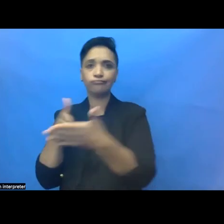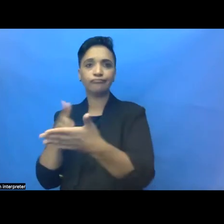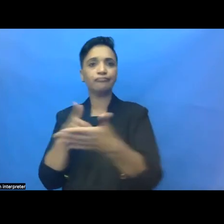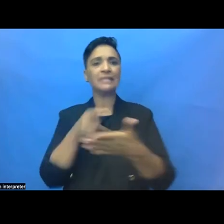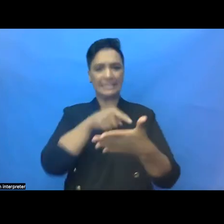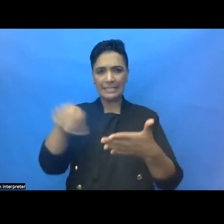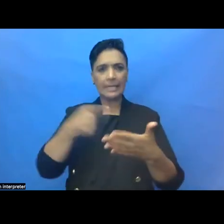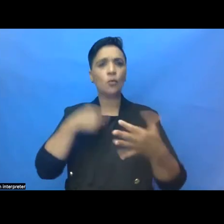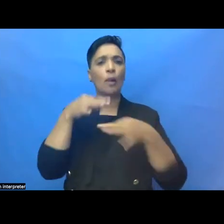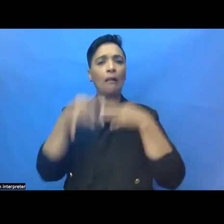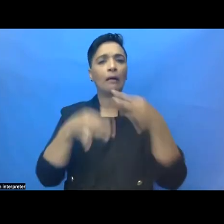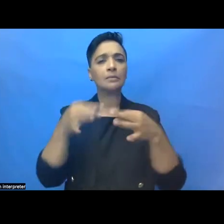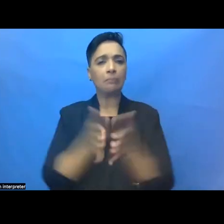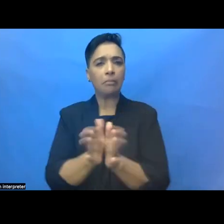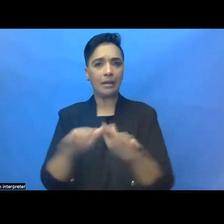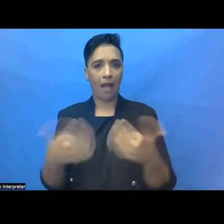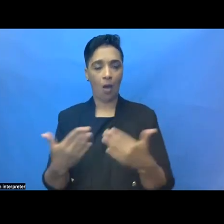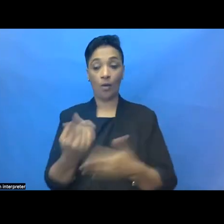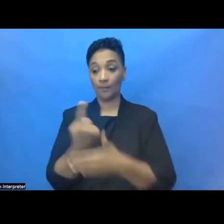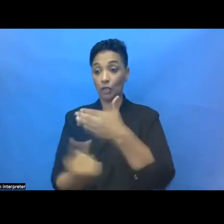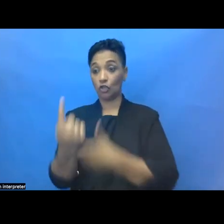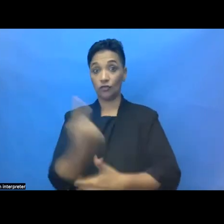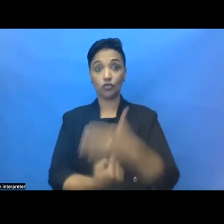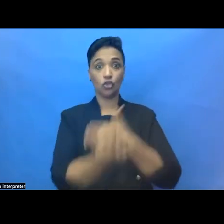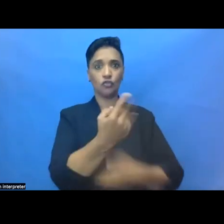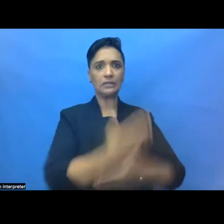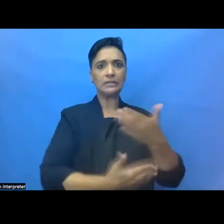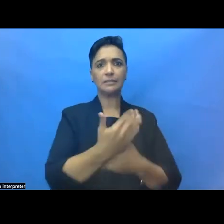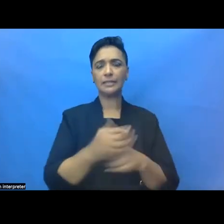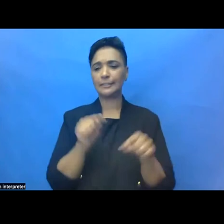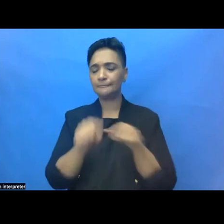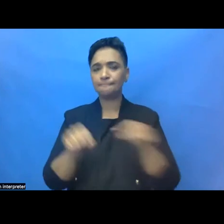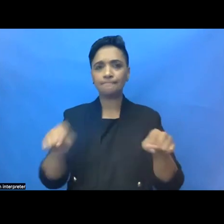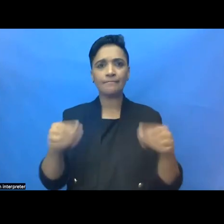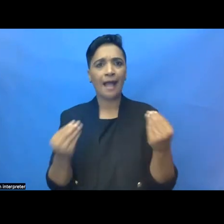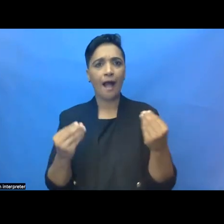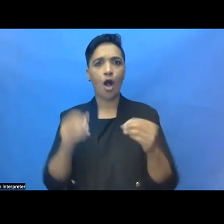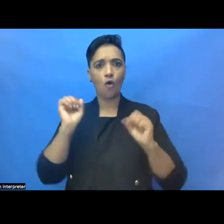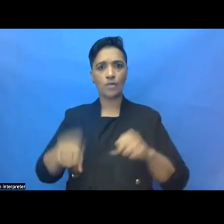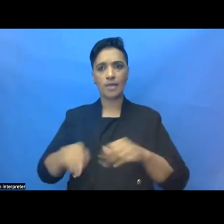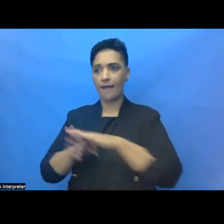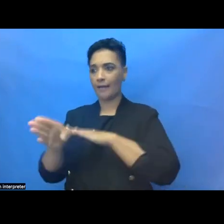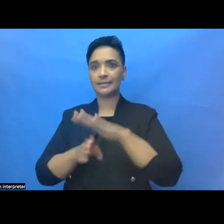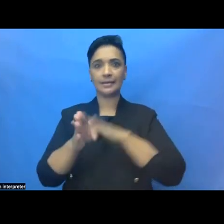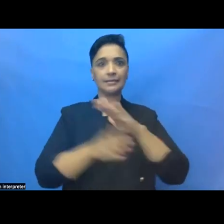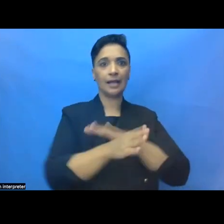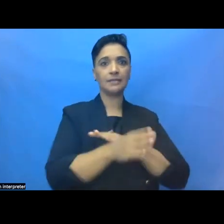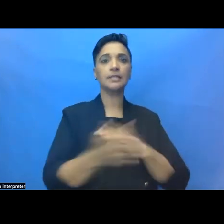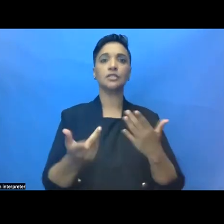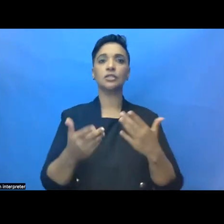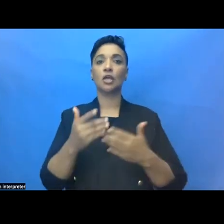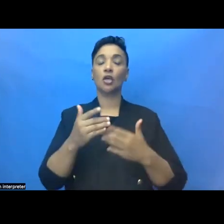and that individuals with disabilities in institutions have been facing in terms of being able to access mainstream